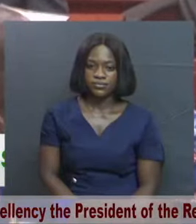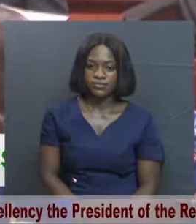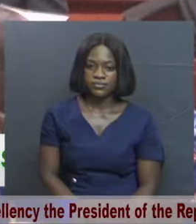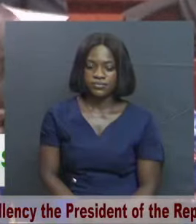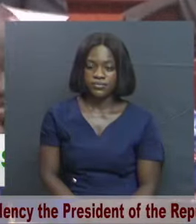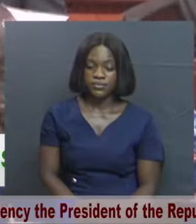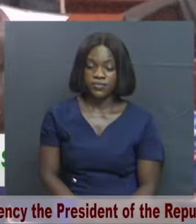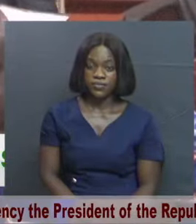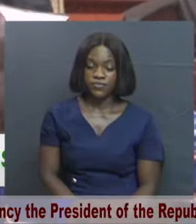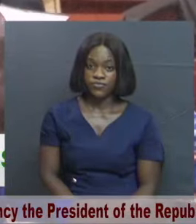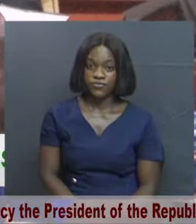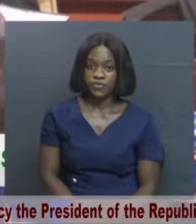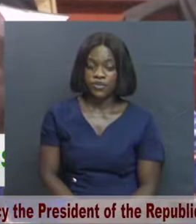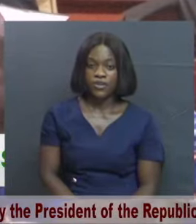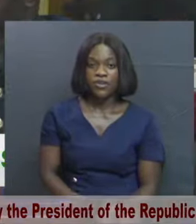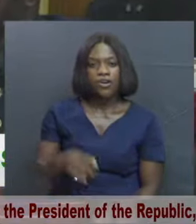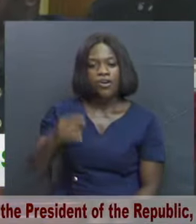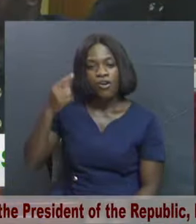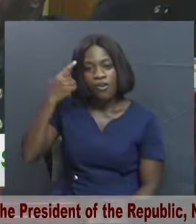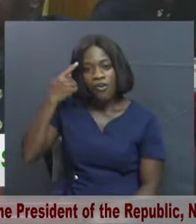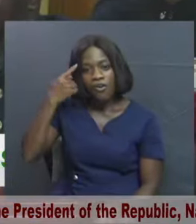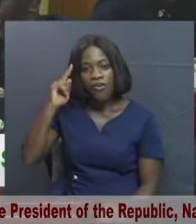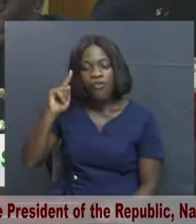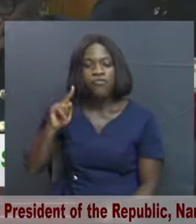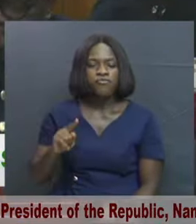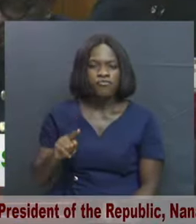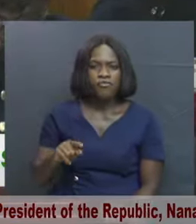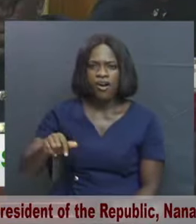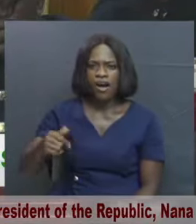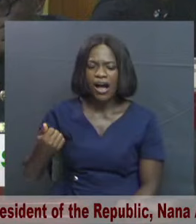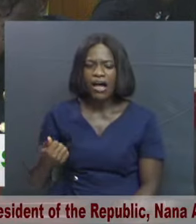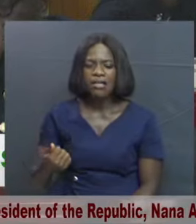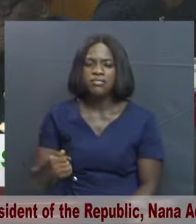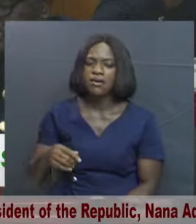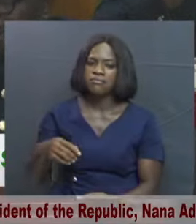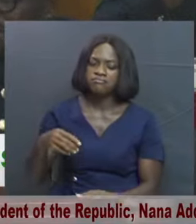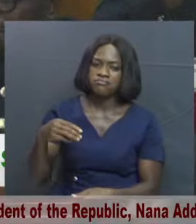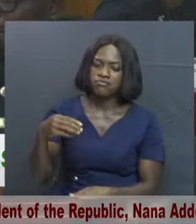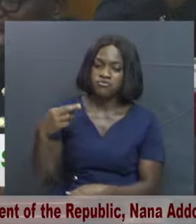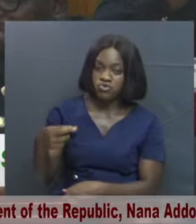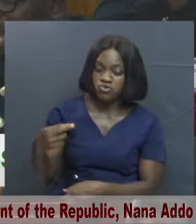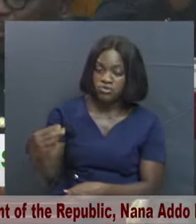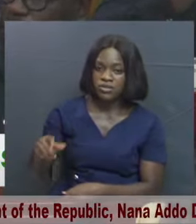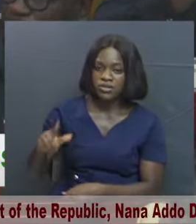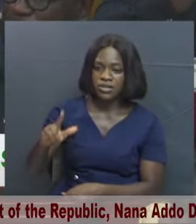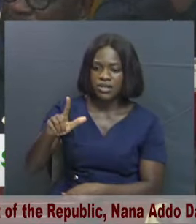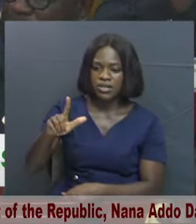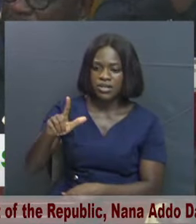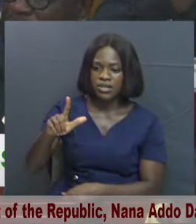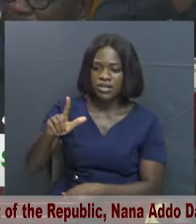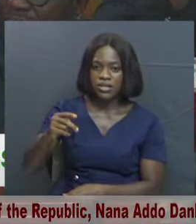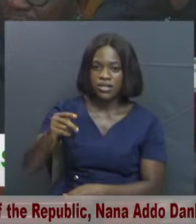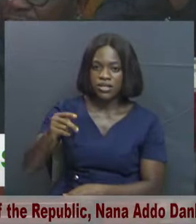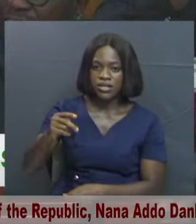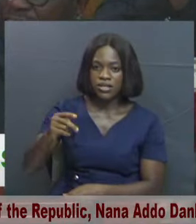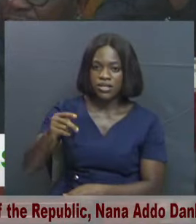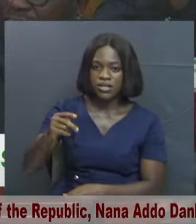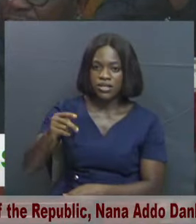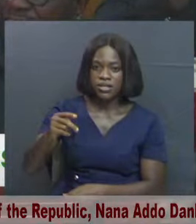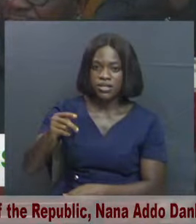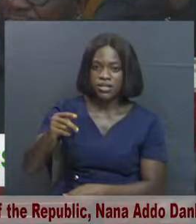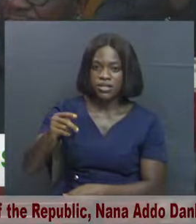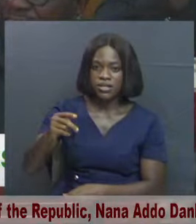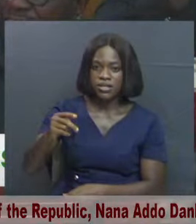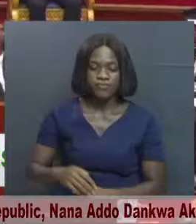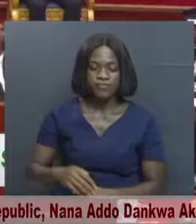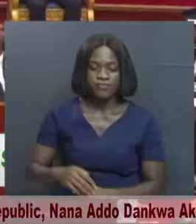for our green minerals including lithium we put in place a policy for their exploitation